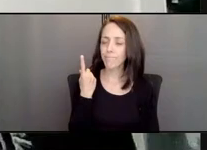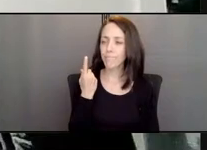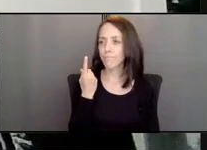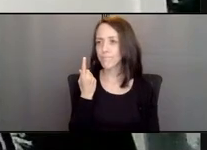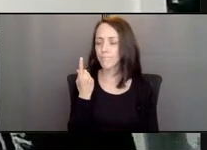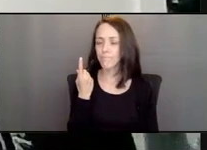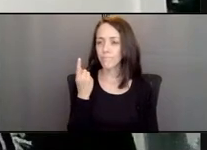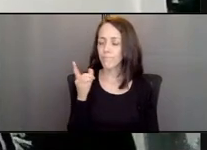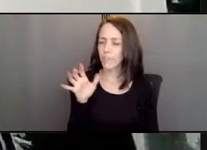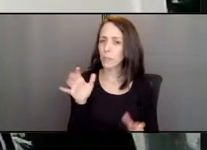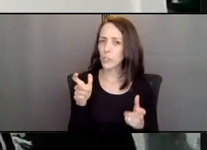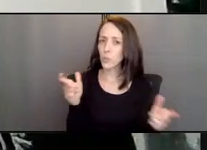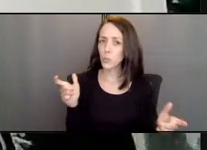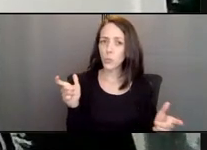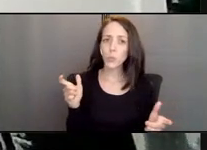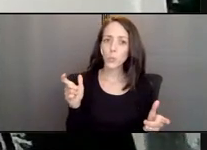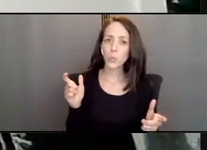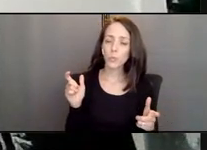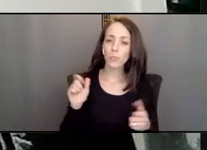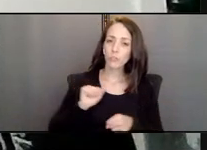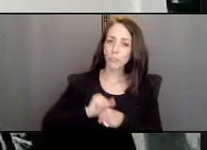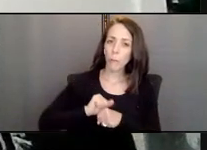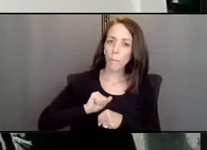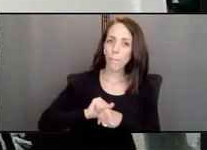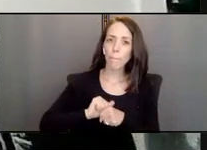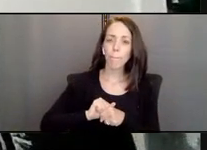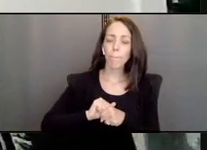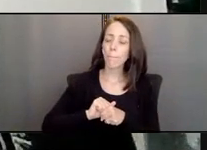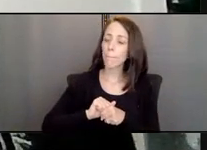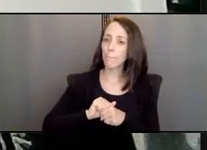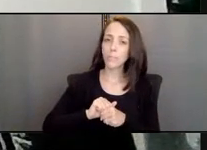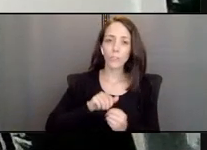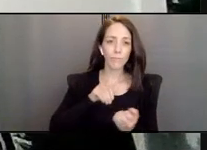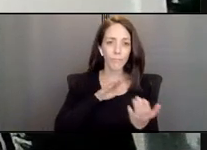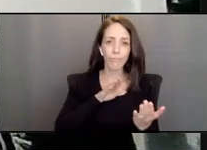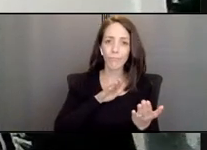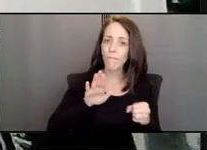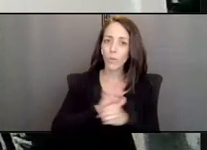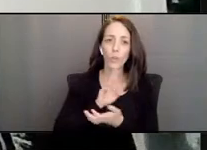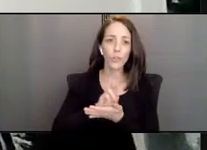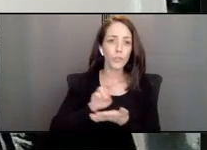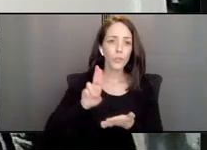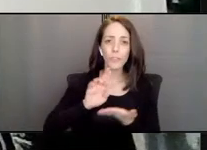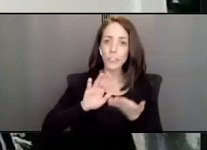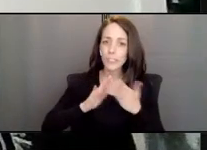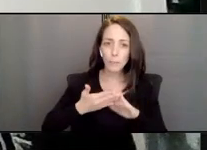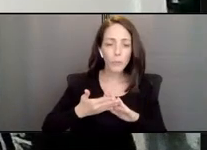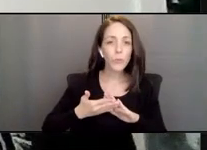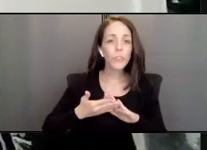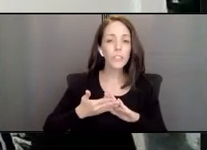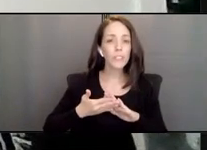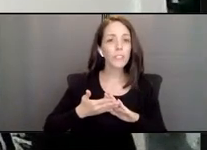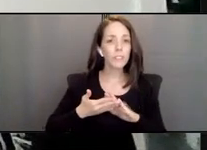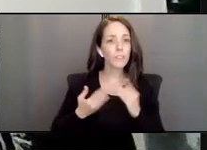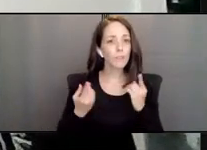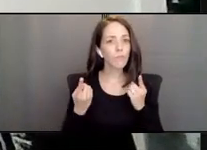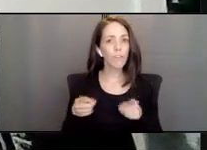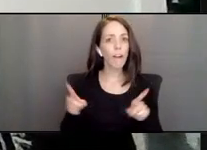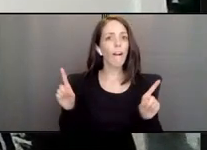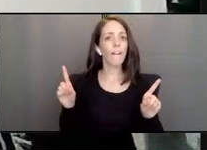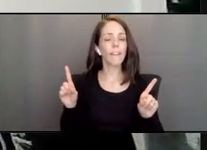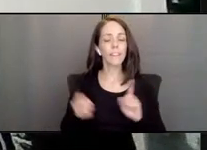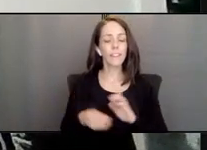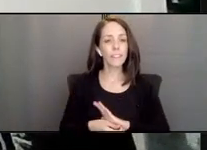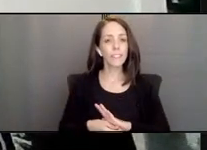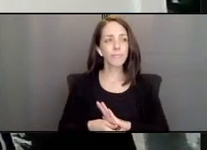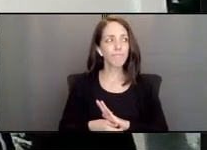to engage the entire university community to get to the original